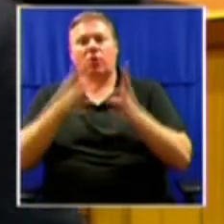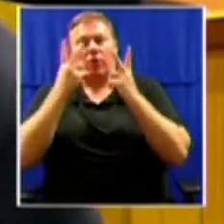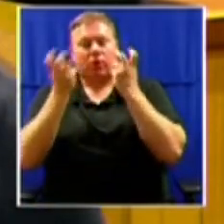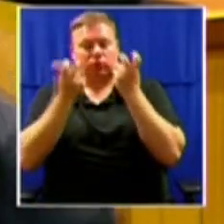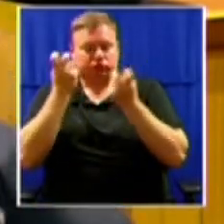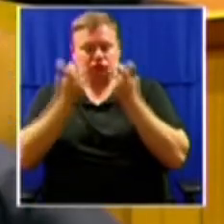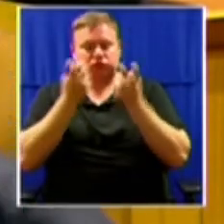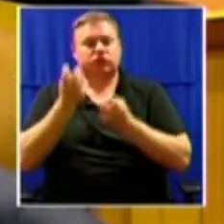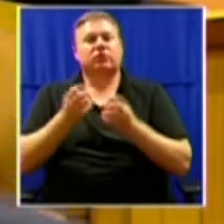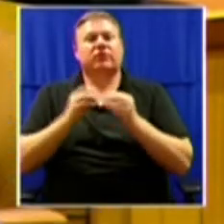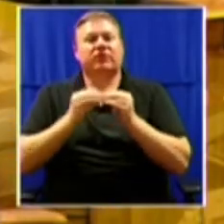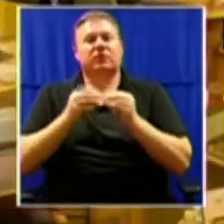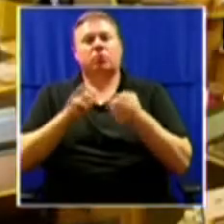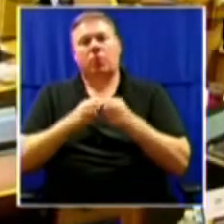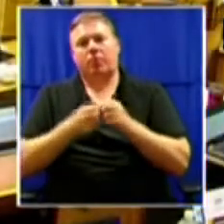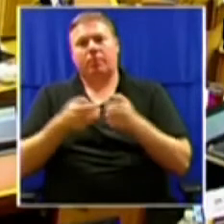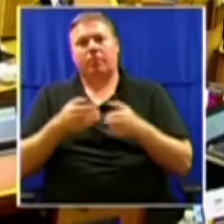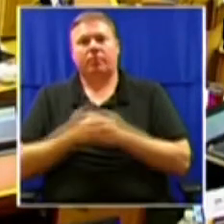Deputy Speaker. Thank you.